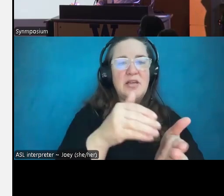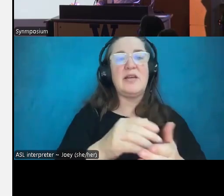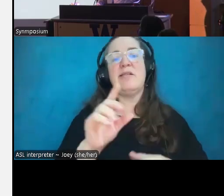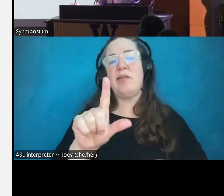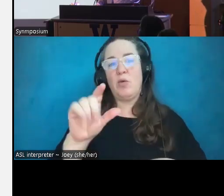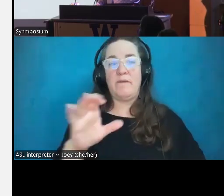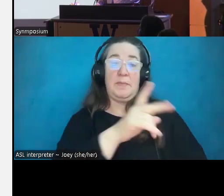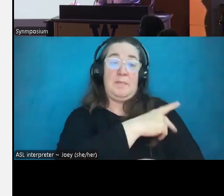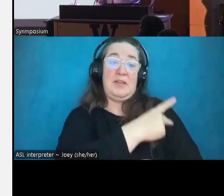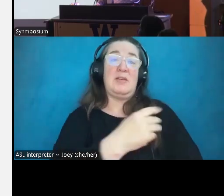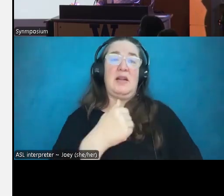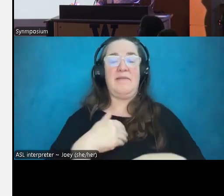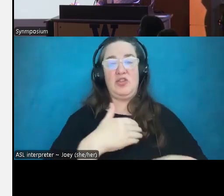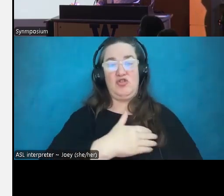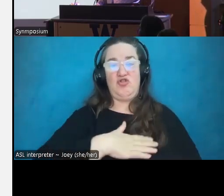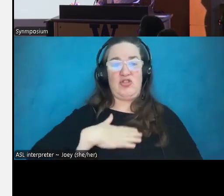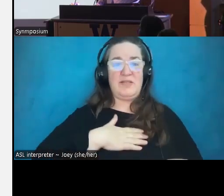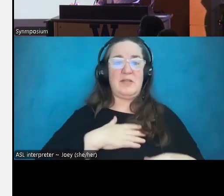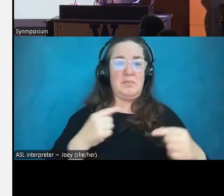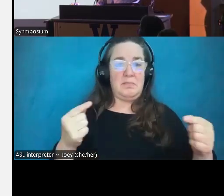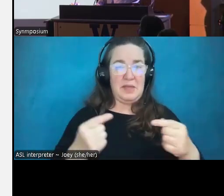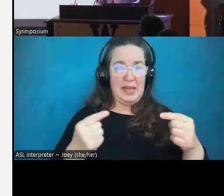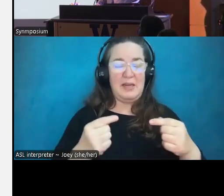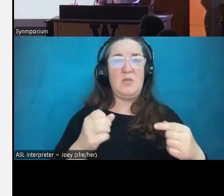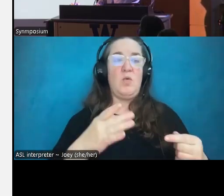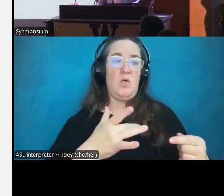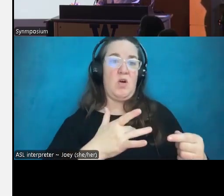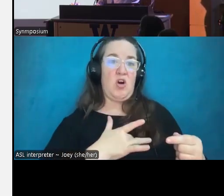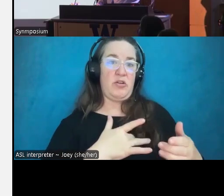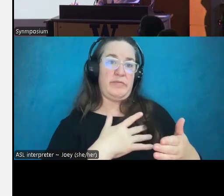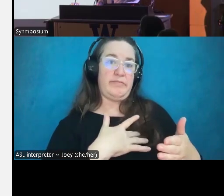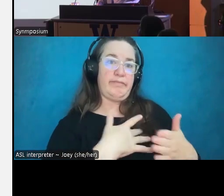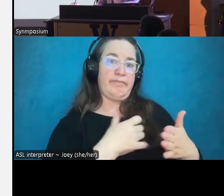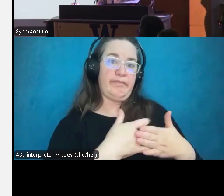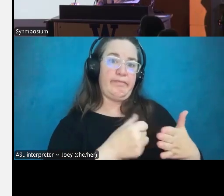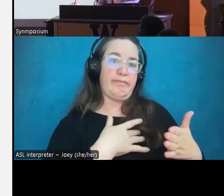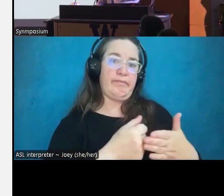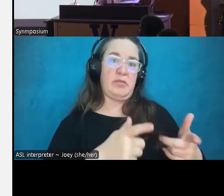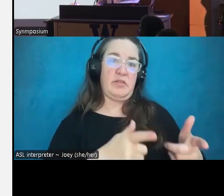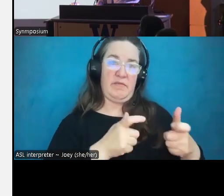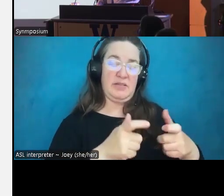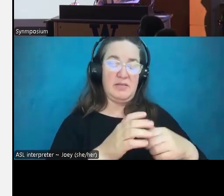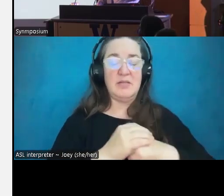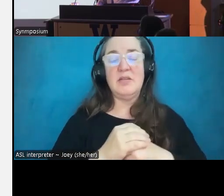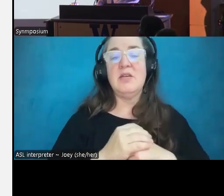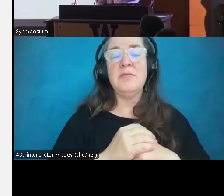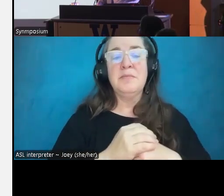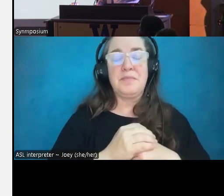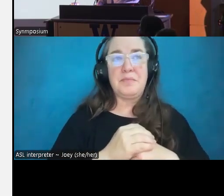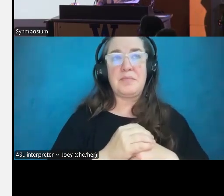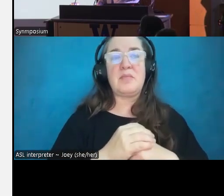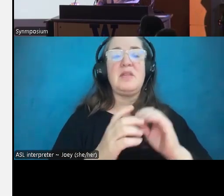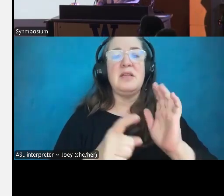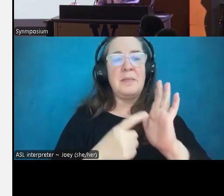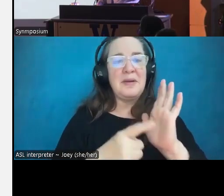palpitations. And I do worry if somebody has something that seems like an exercise limiting symptom,